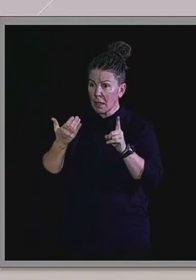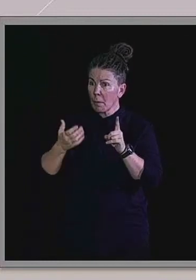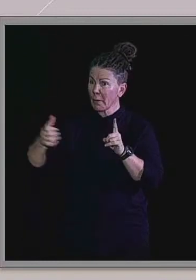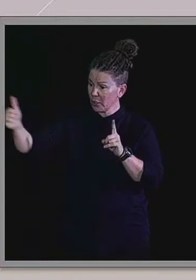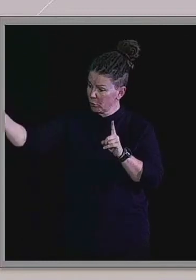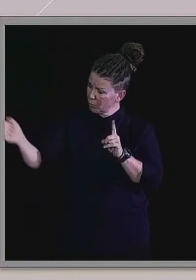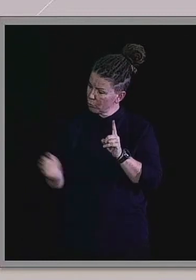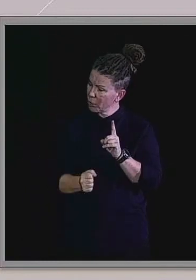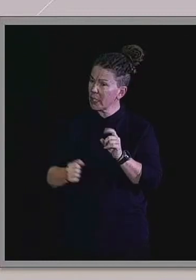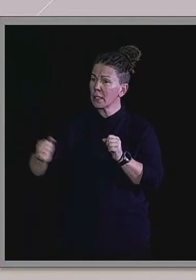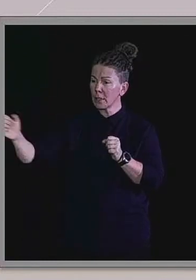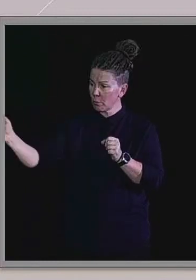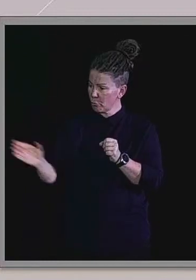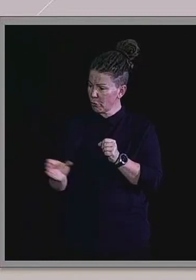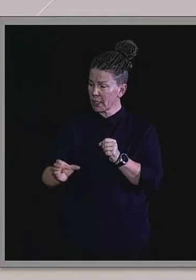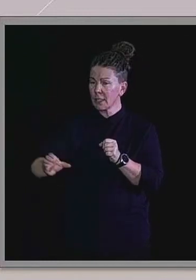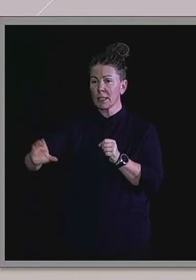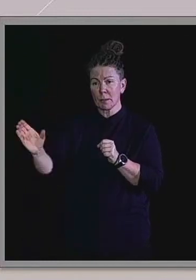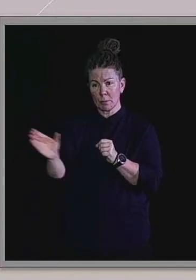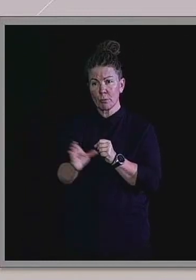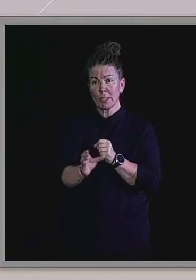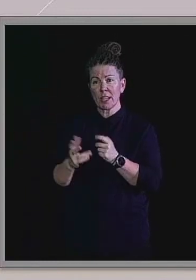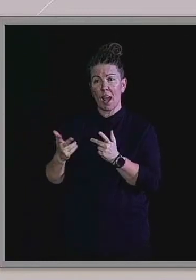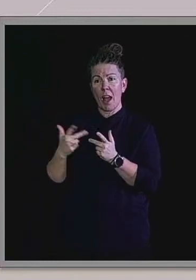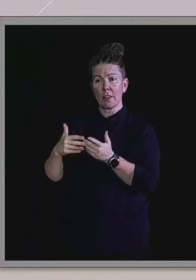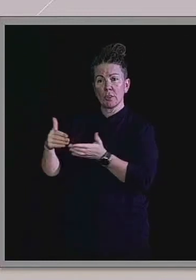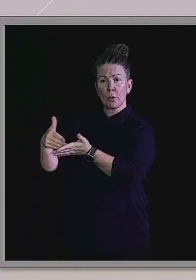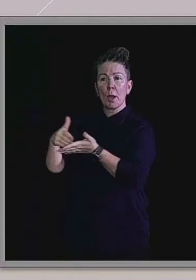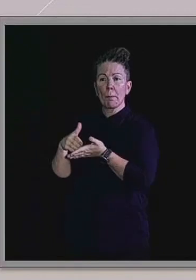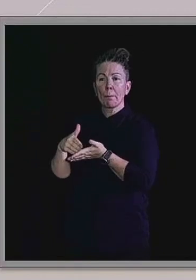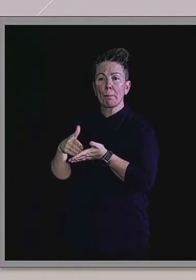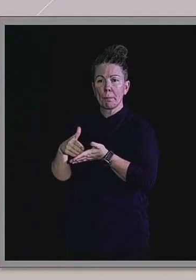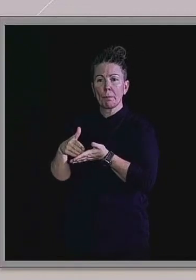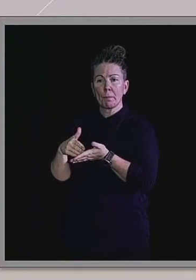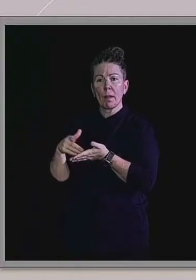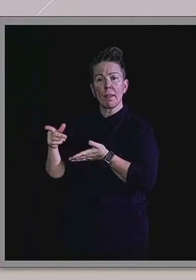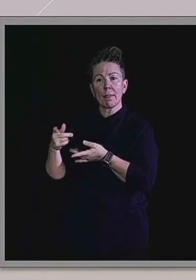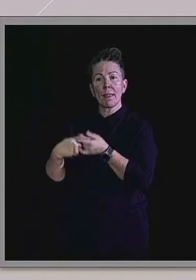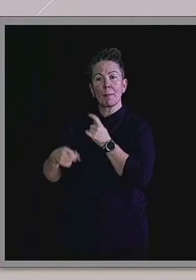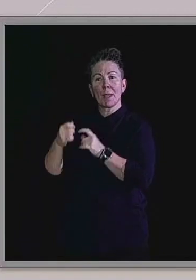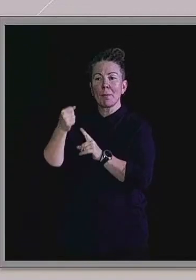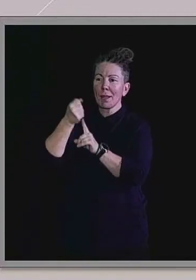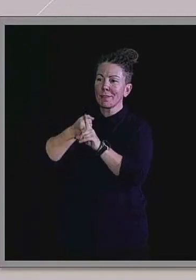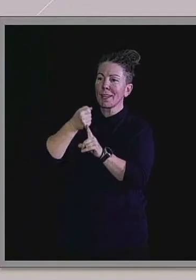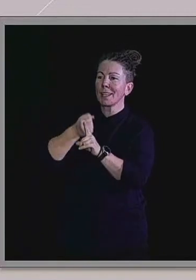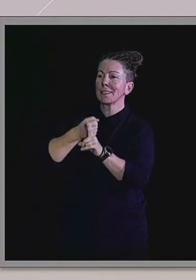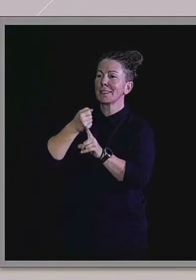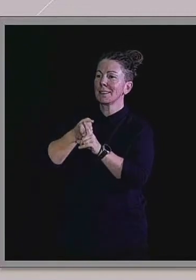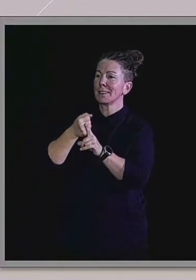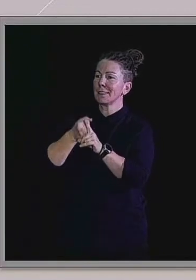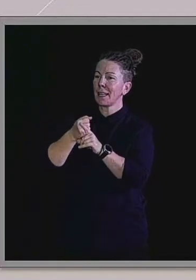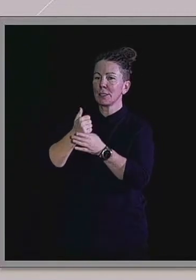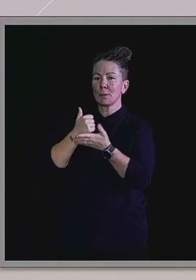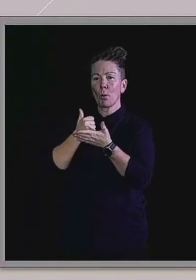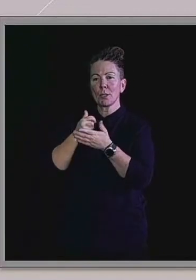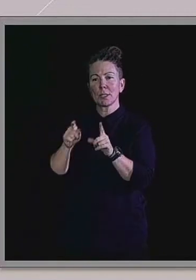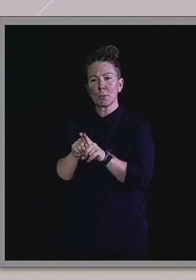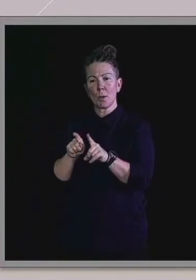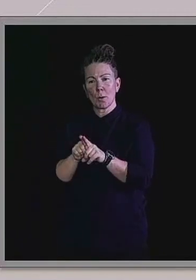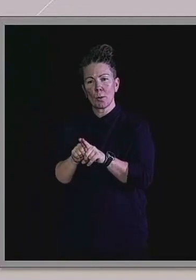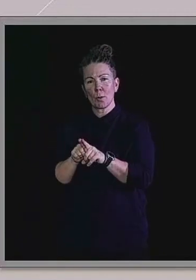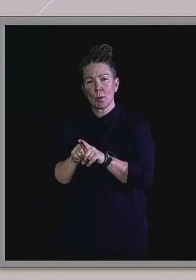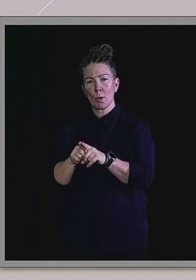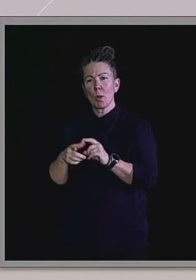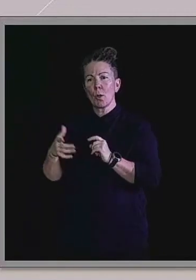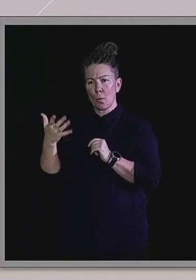the Yindjibarndi structure and journey, I suppose, and they become advocates and flag flyers for us as well, because we need the message